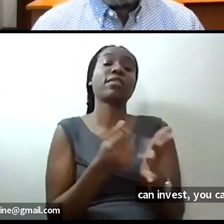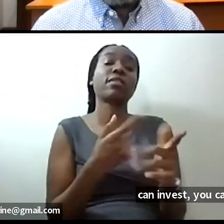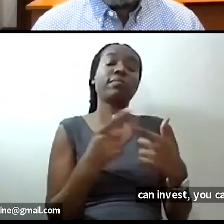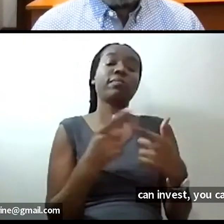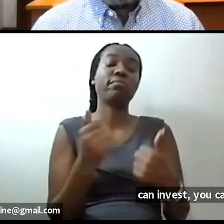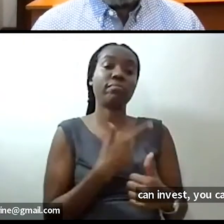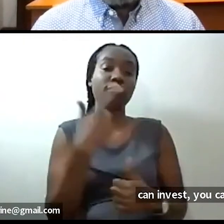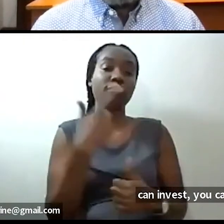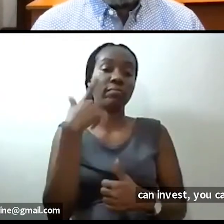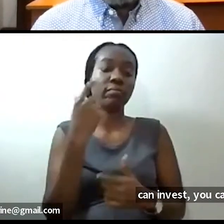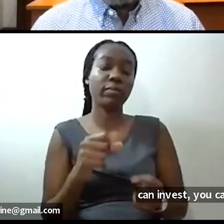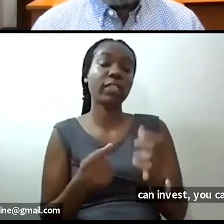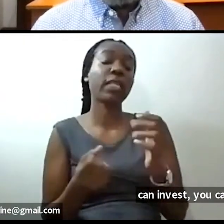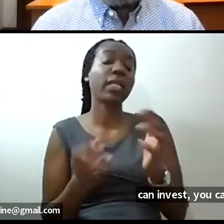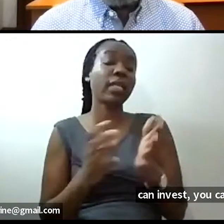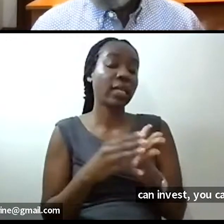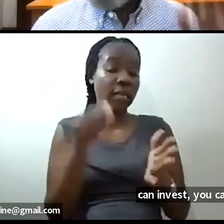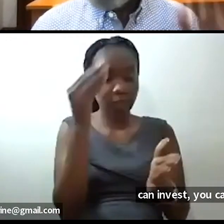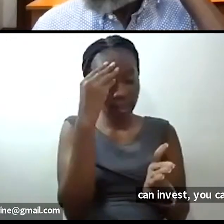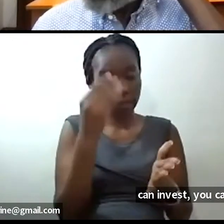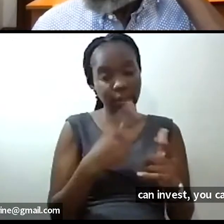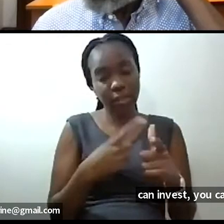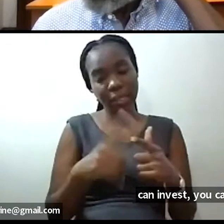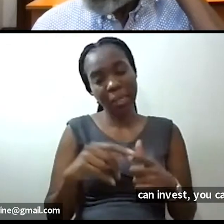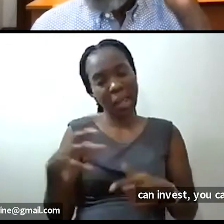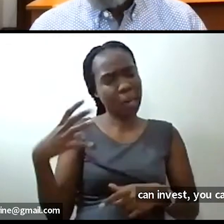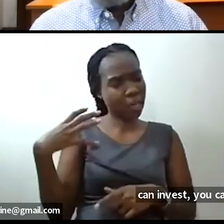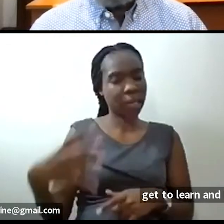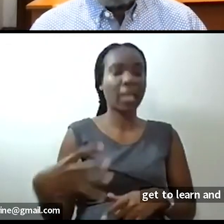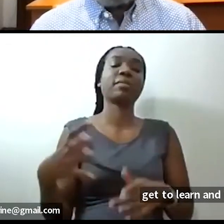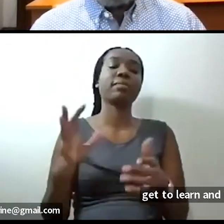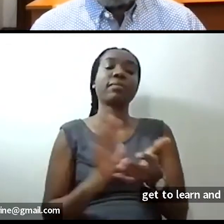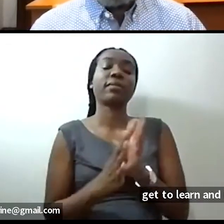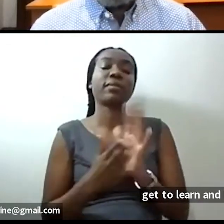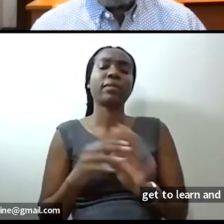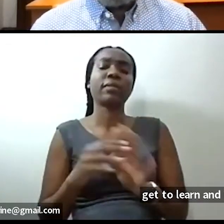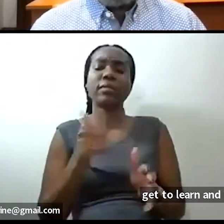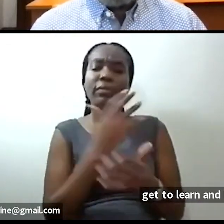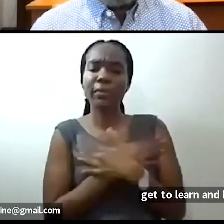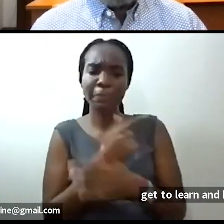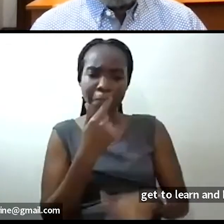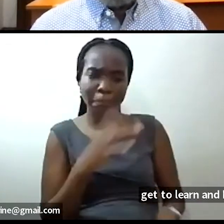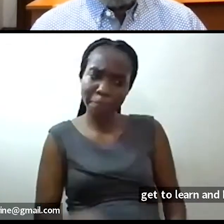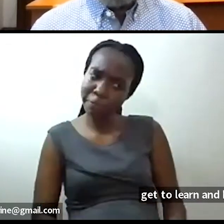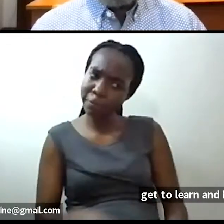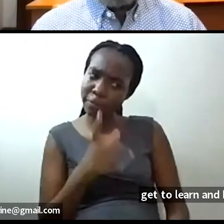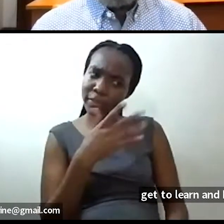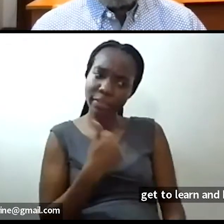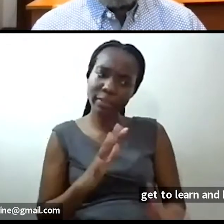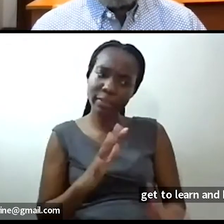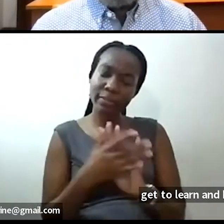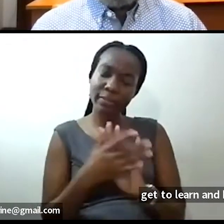learn and become rich. My friend was like, Grace, are you still chasing richness? We are chasing